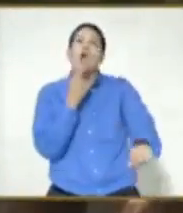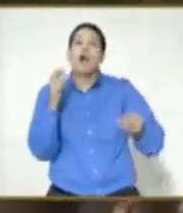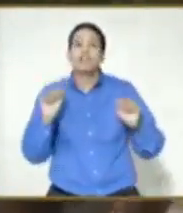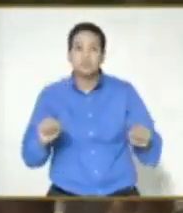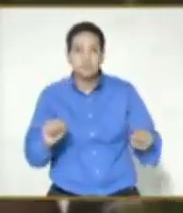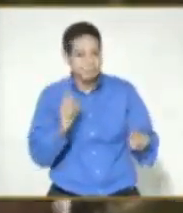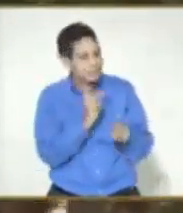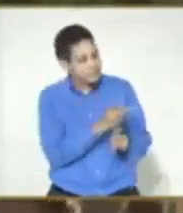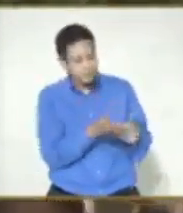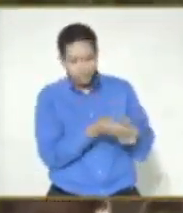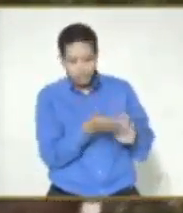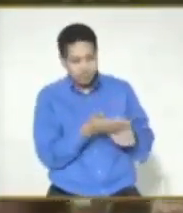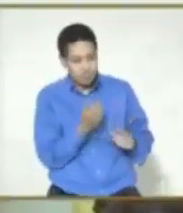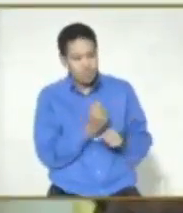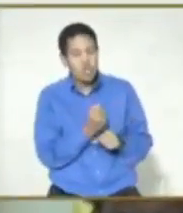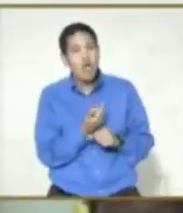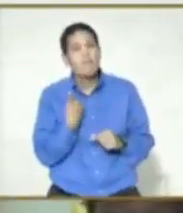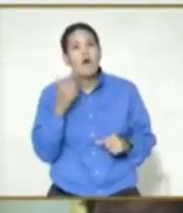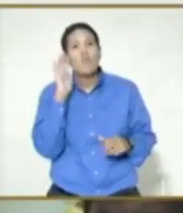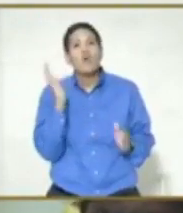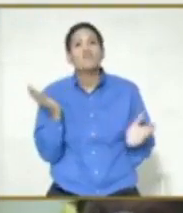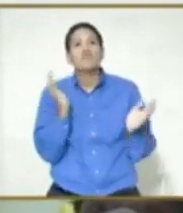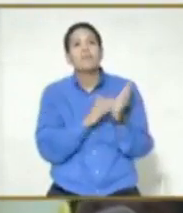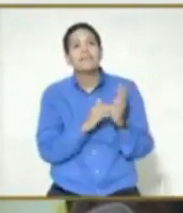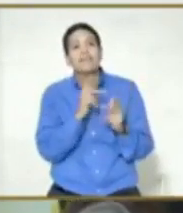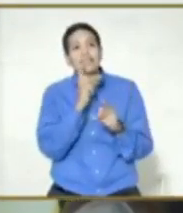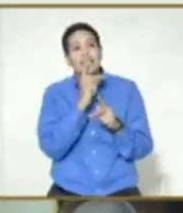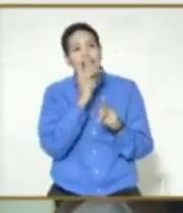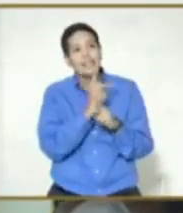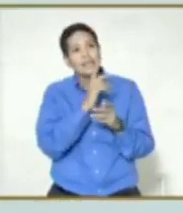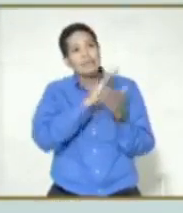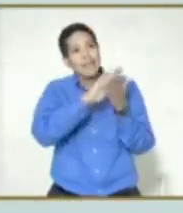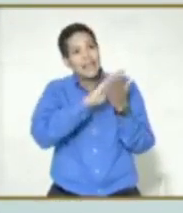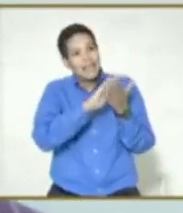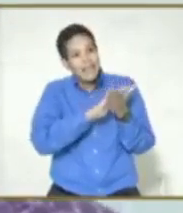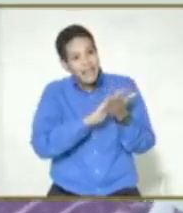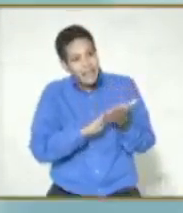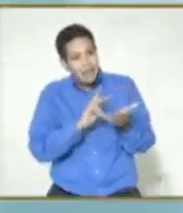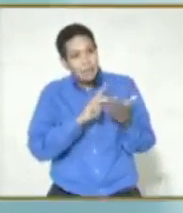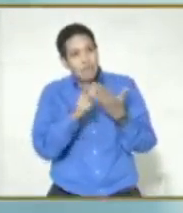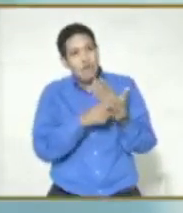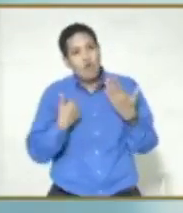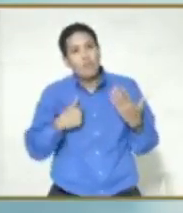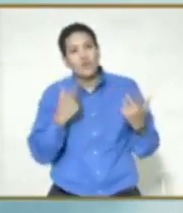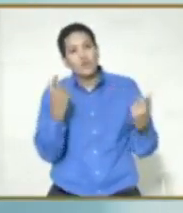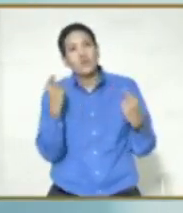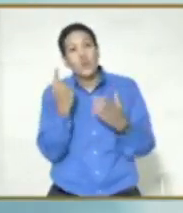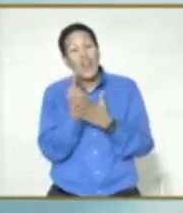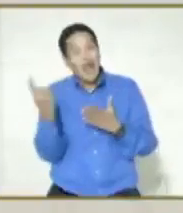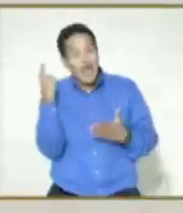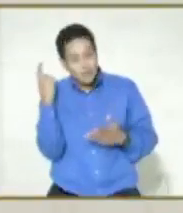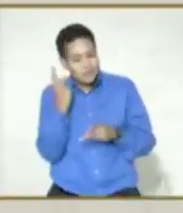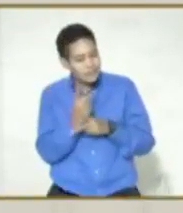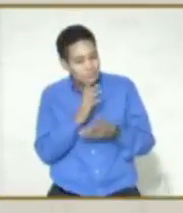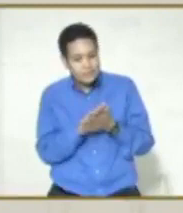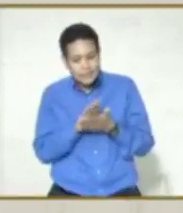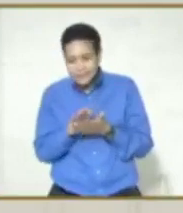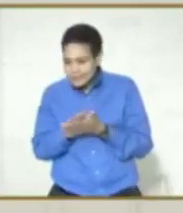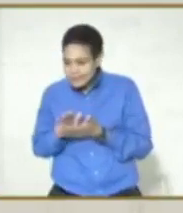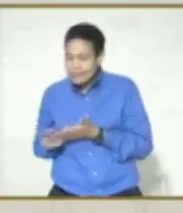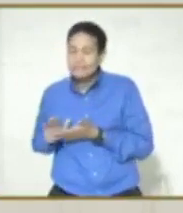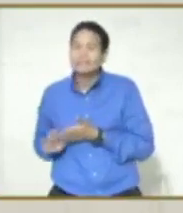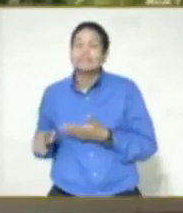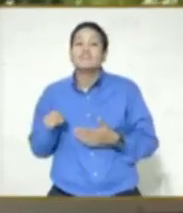we will repeat the sanitization program that we did last week. So this is the